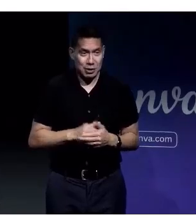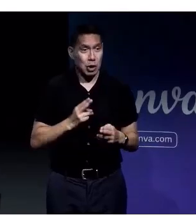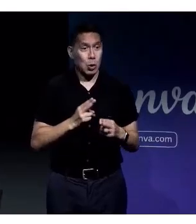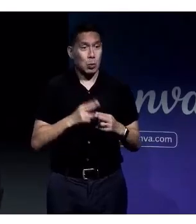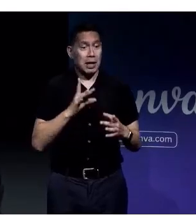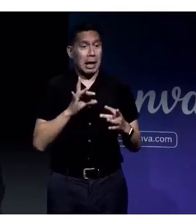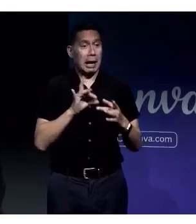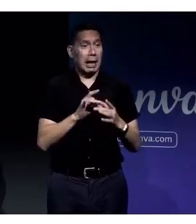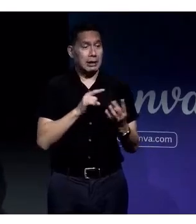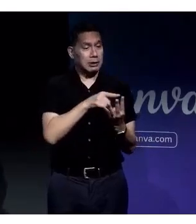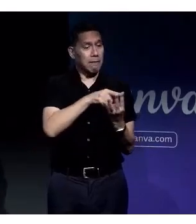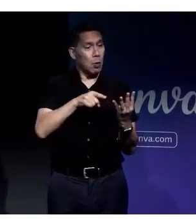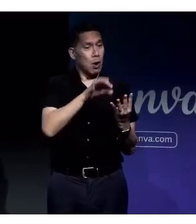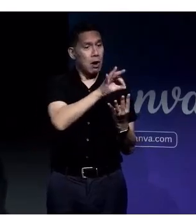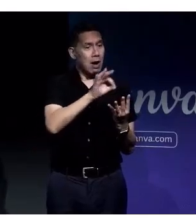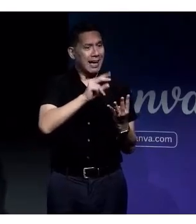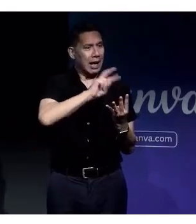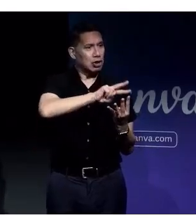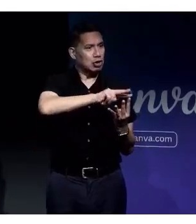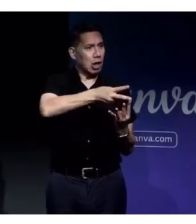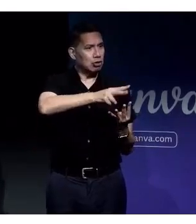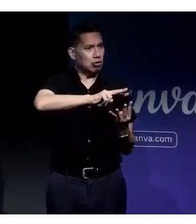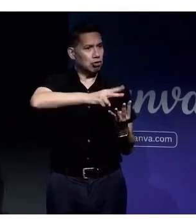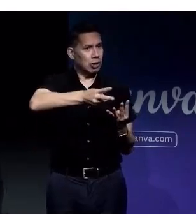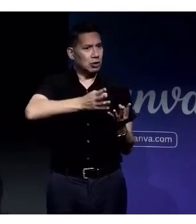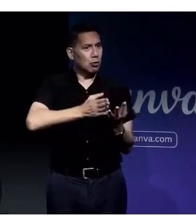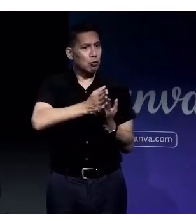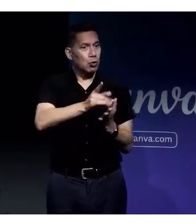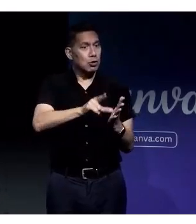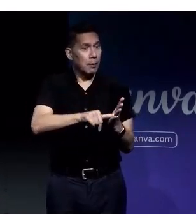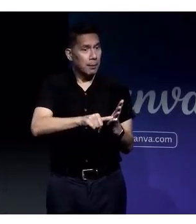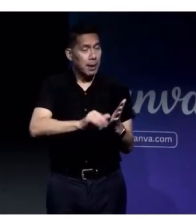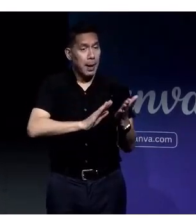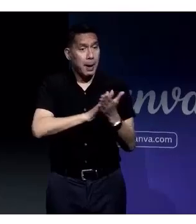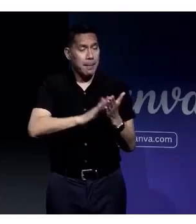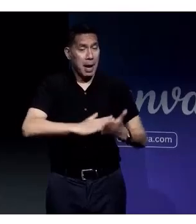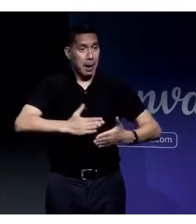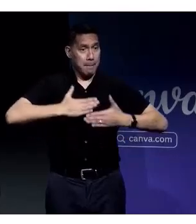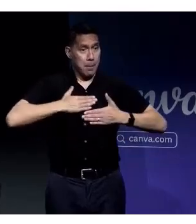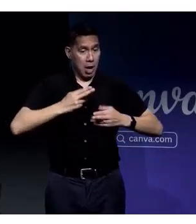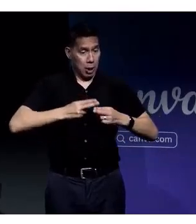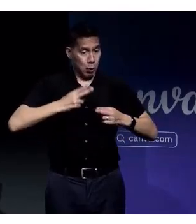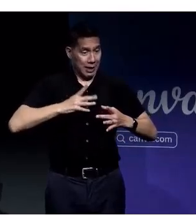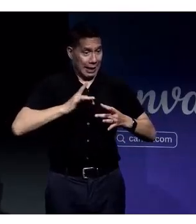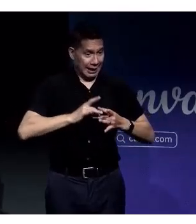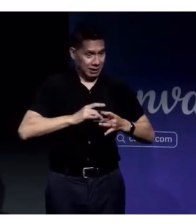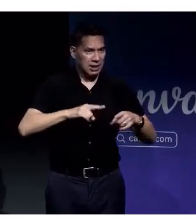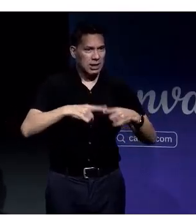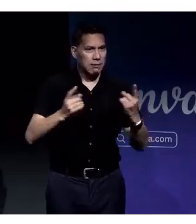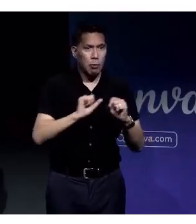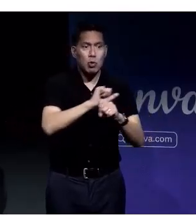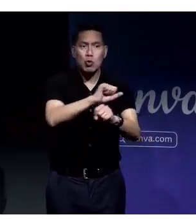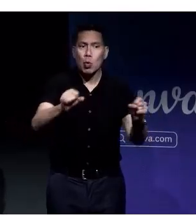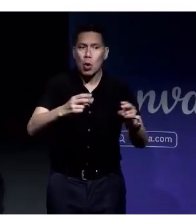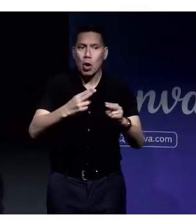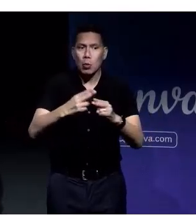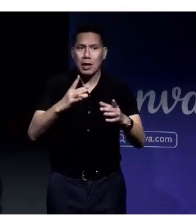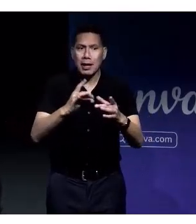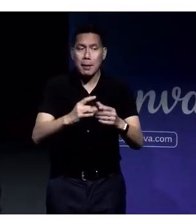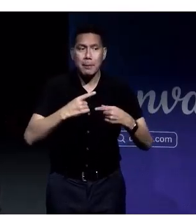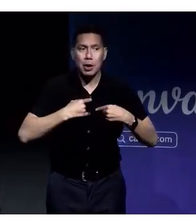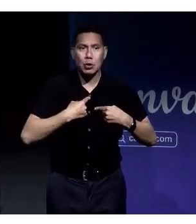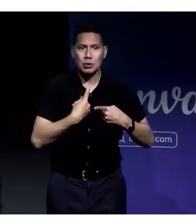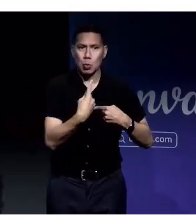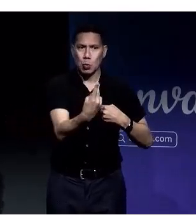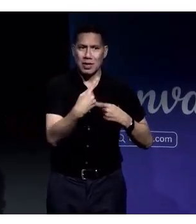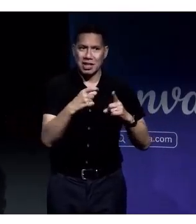can change over time, and it means that my quick links are probably different from your quick links because we do different things in